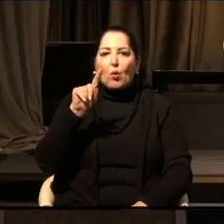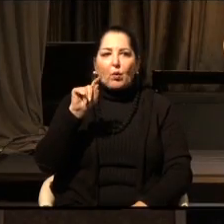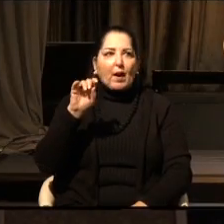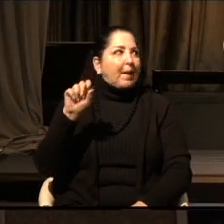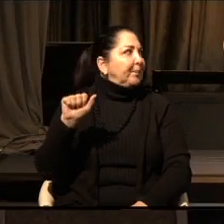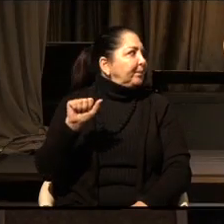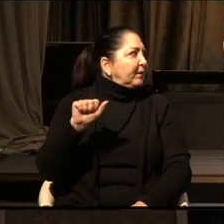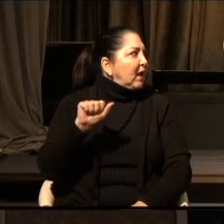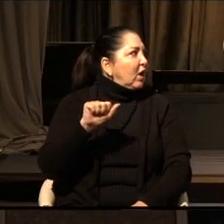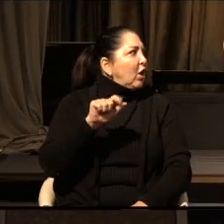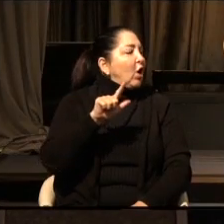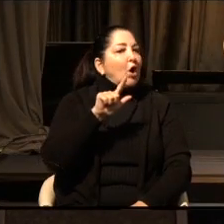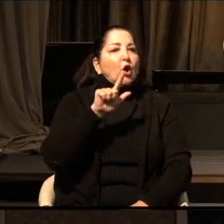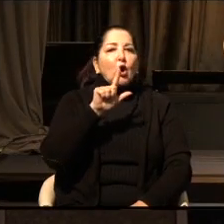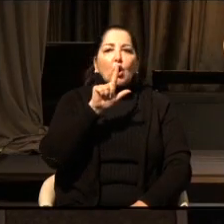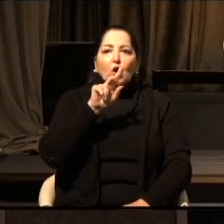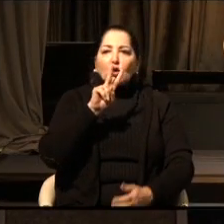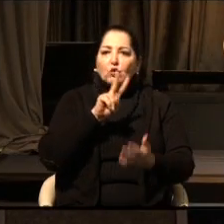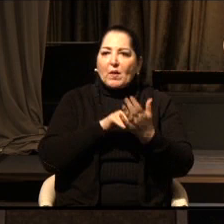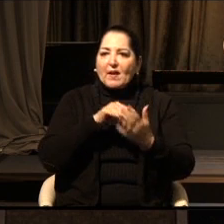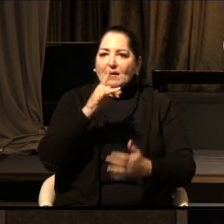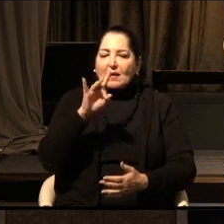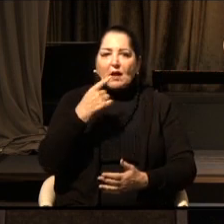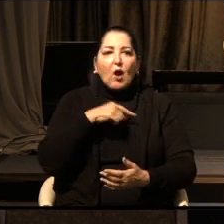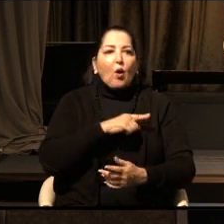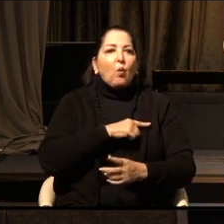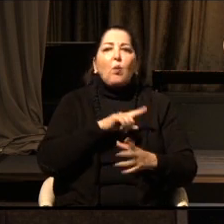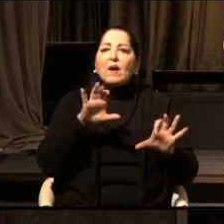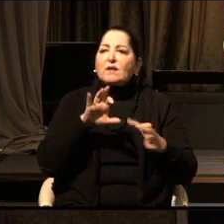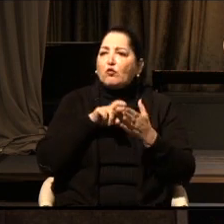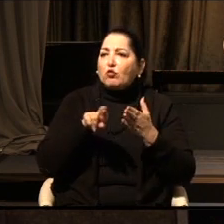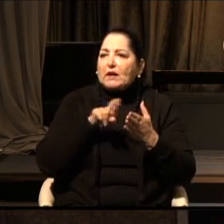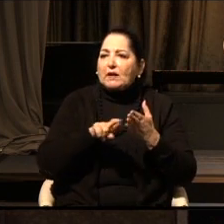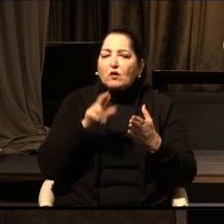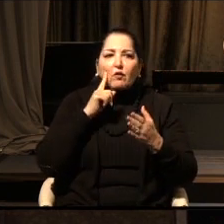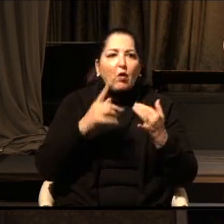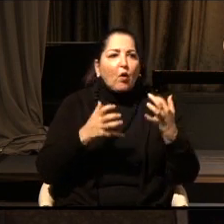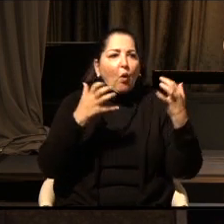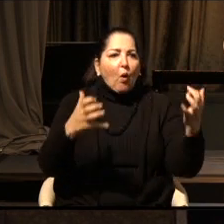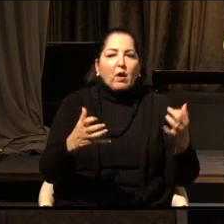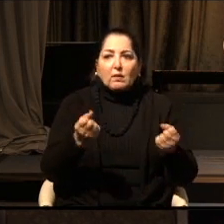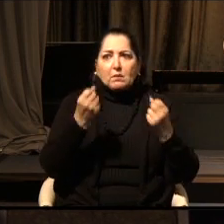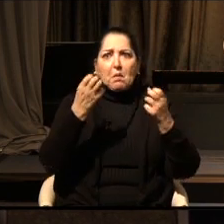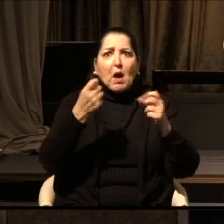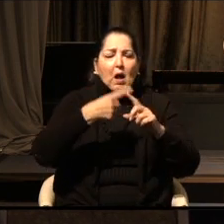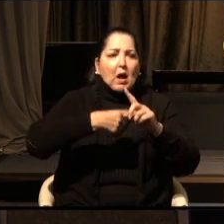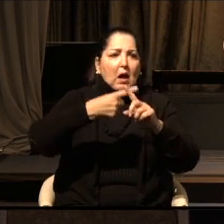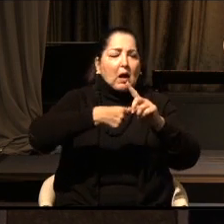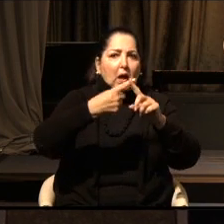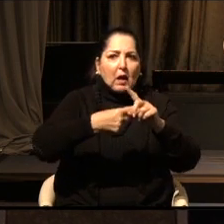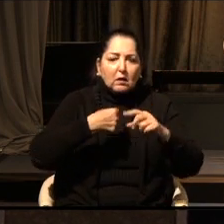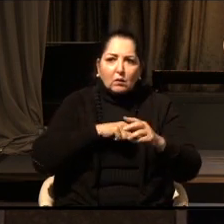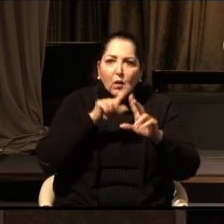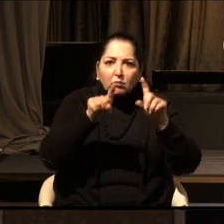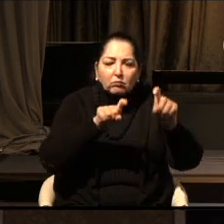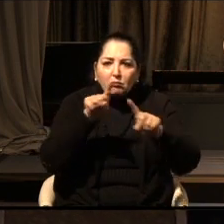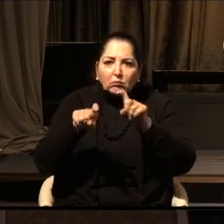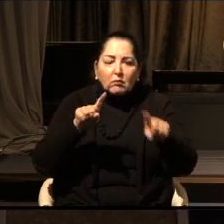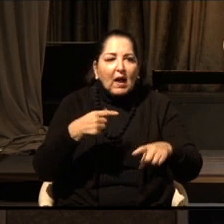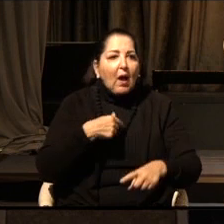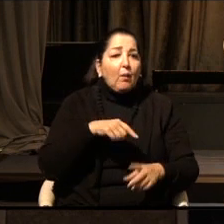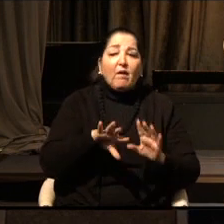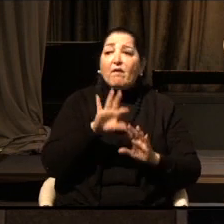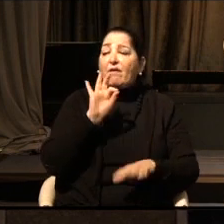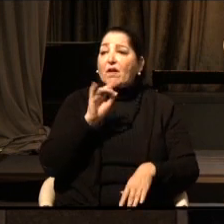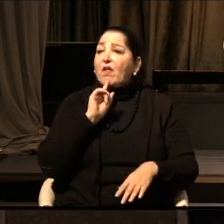we conducted months of audience research, and we learned that for many in Winona, their favorite events weren't the ones that featured award-winning